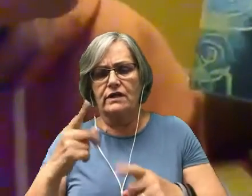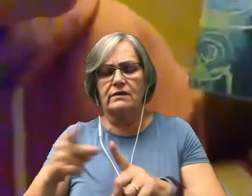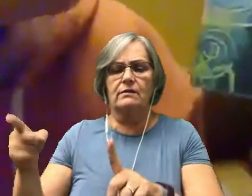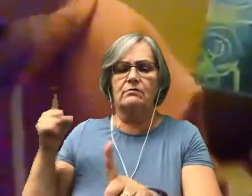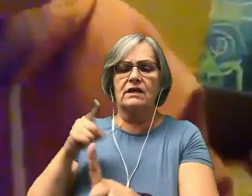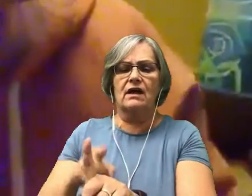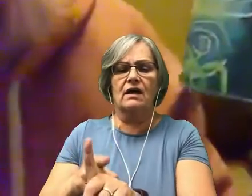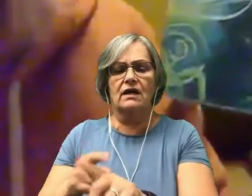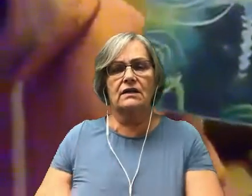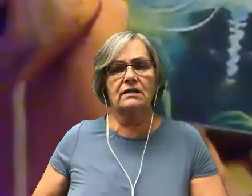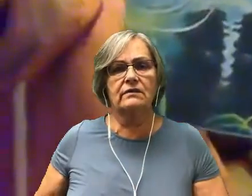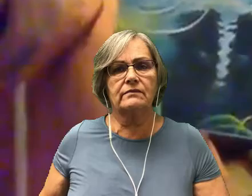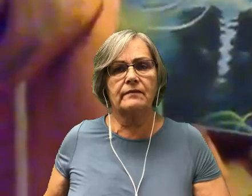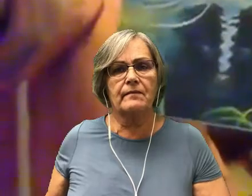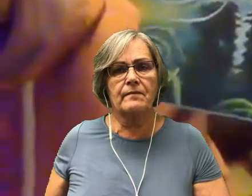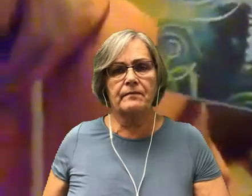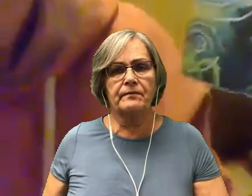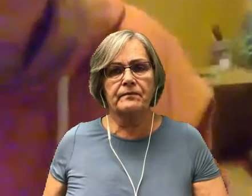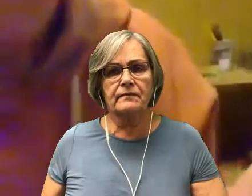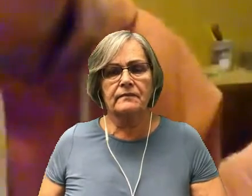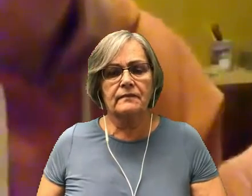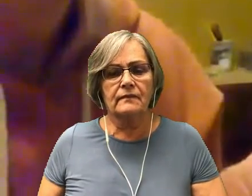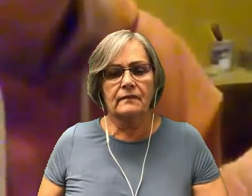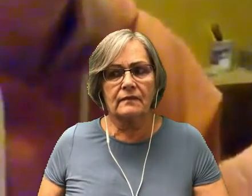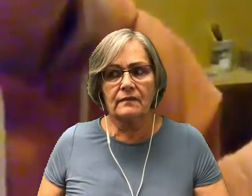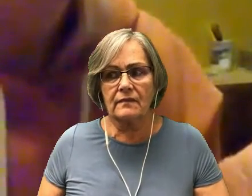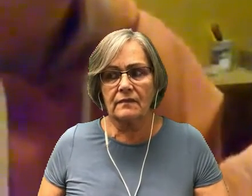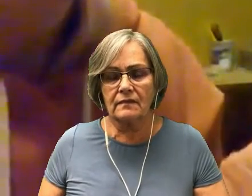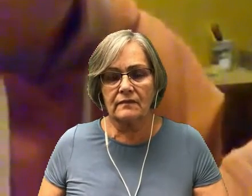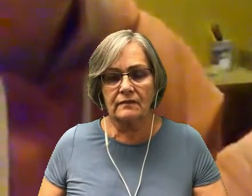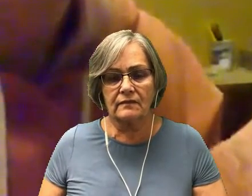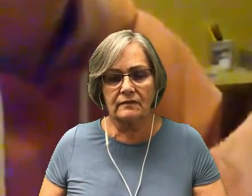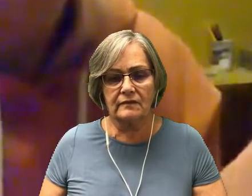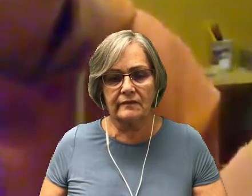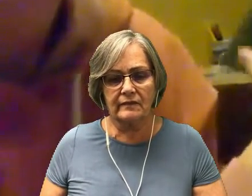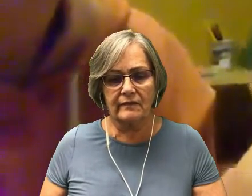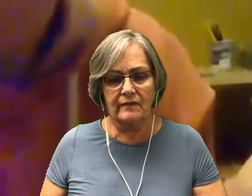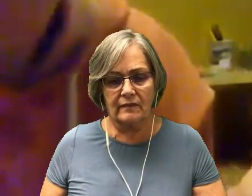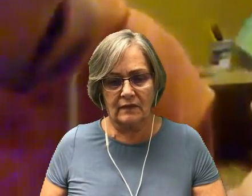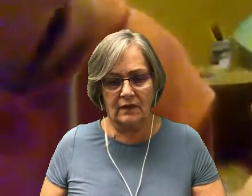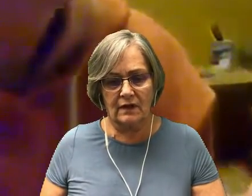behind.